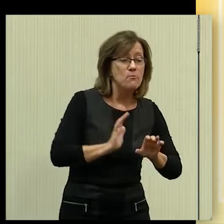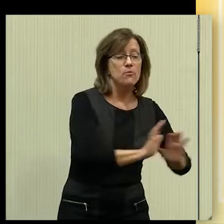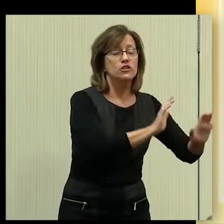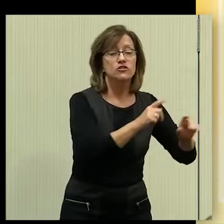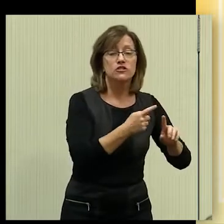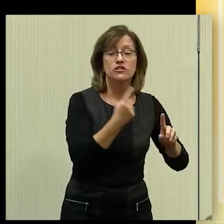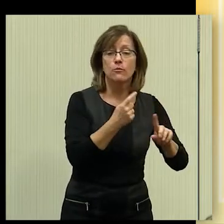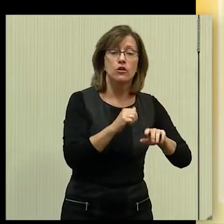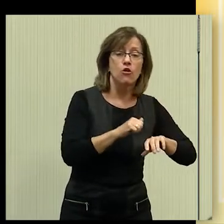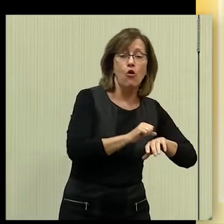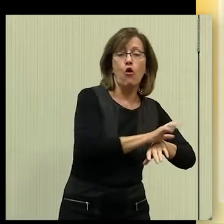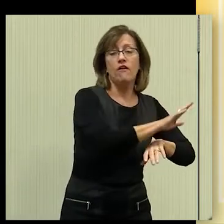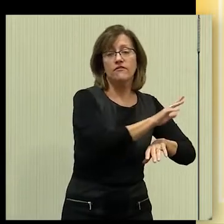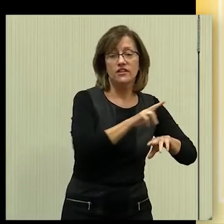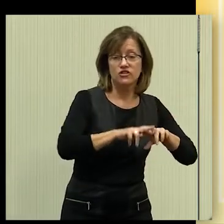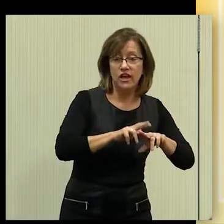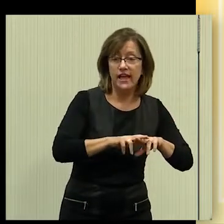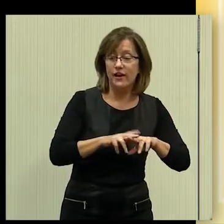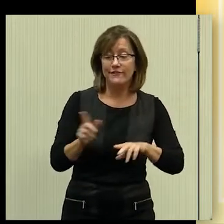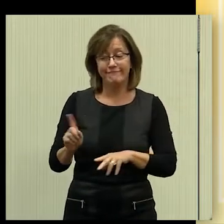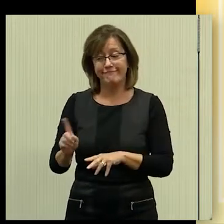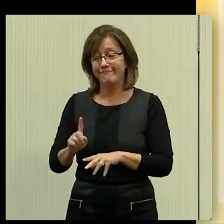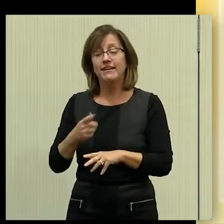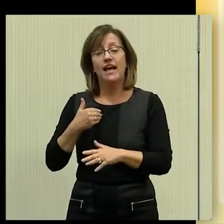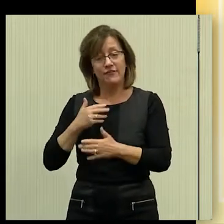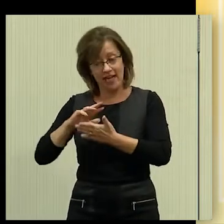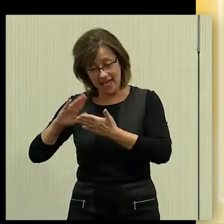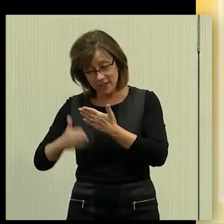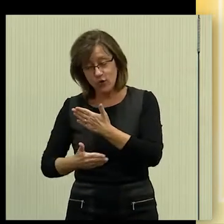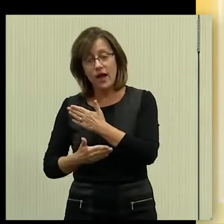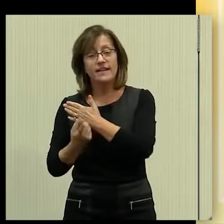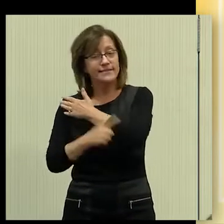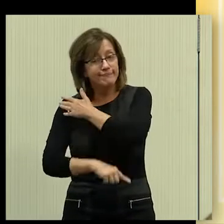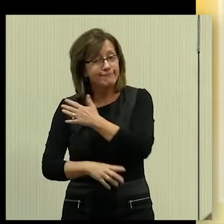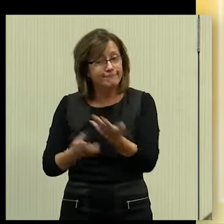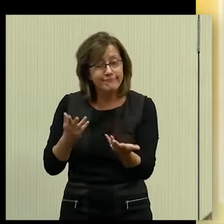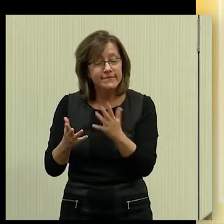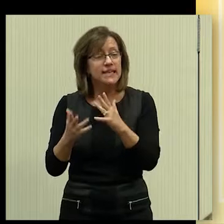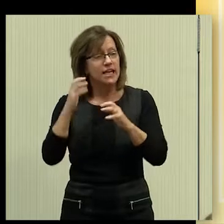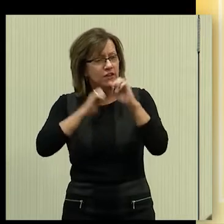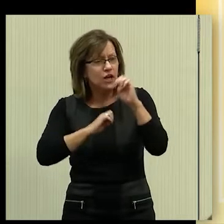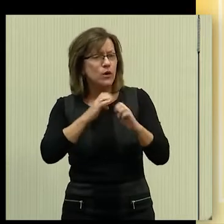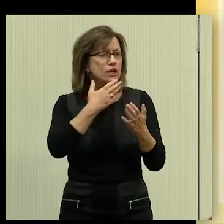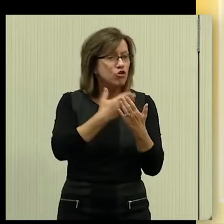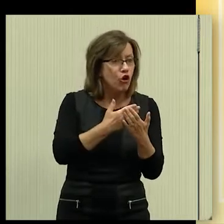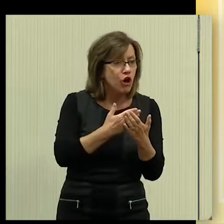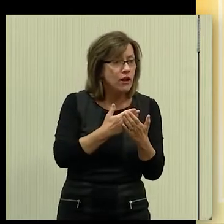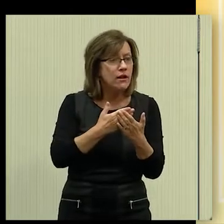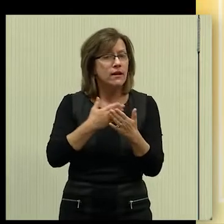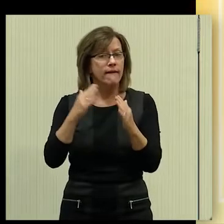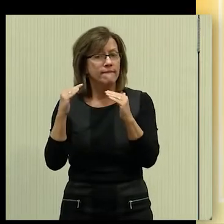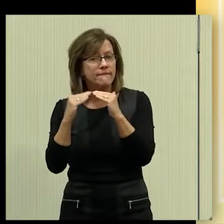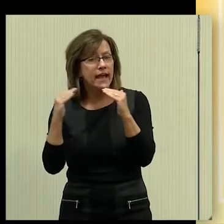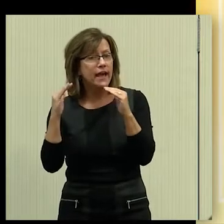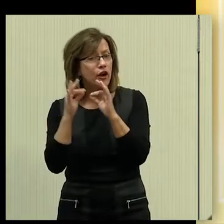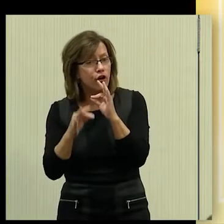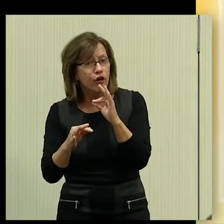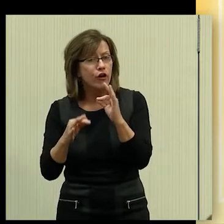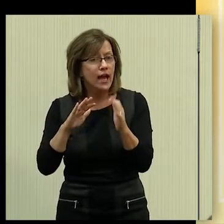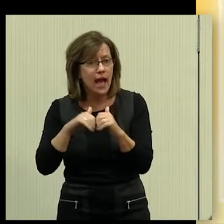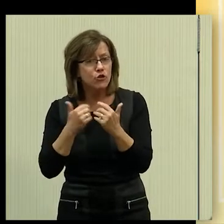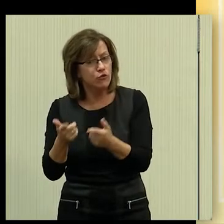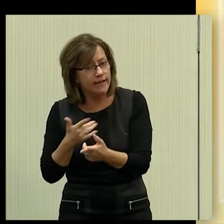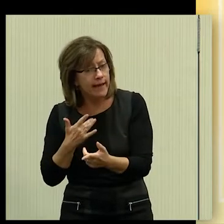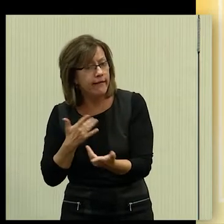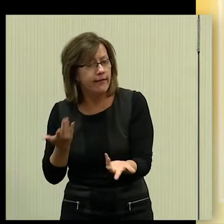And helping them evaluate the solutions. Is it good? Is it fair? How do people feel? So there are the steps we teach, at